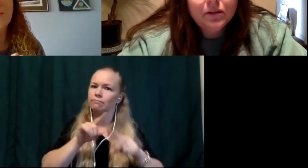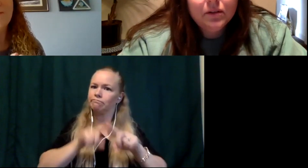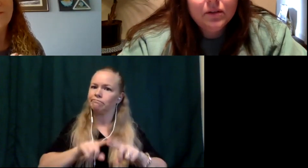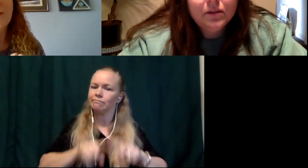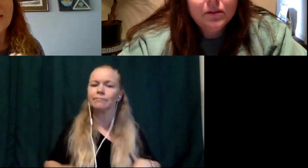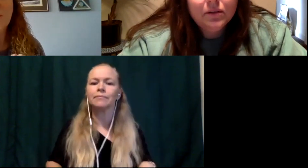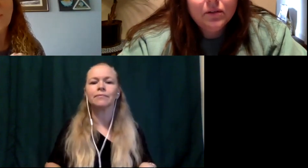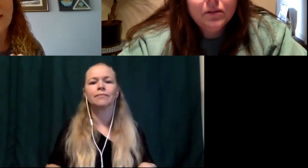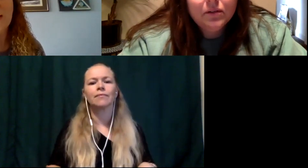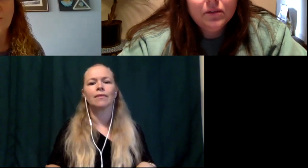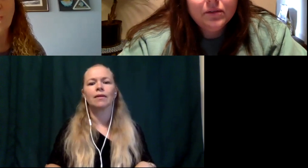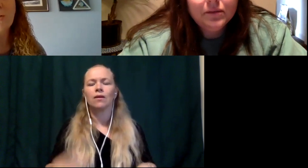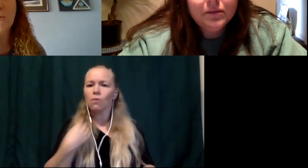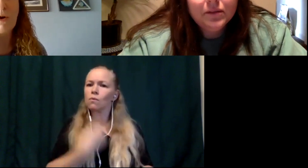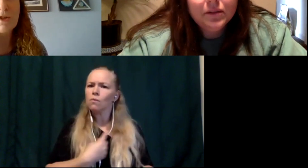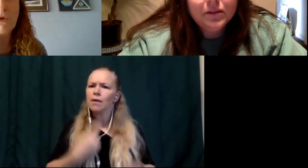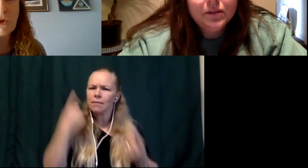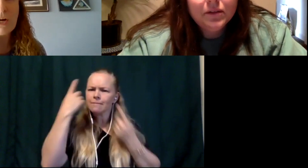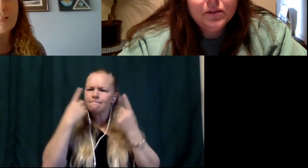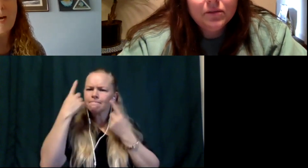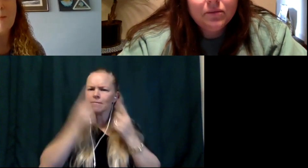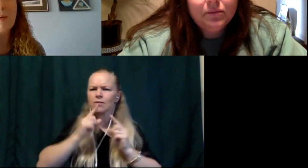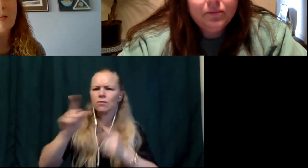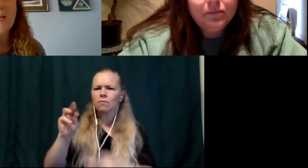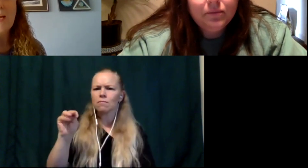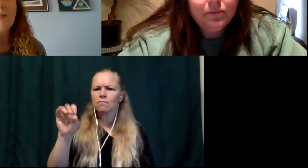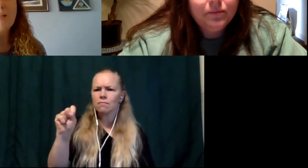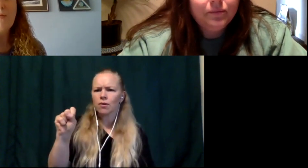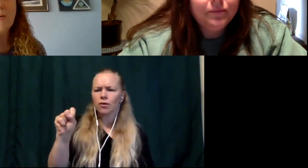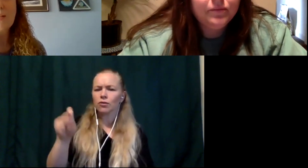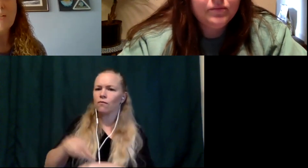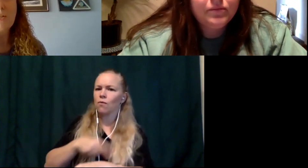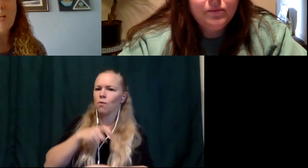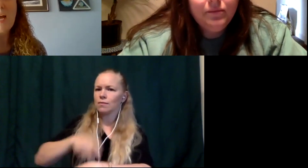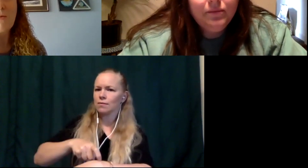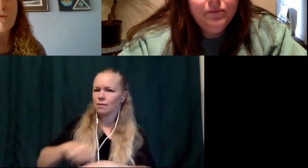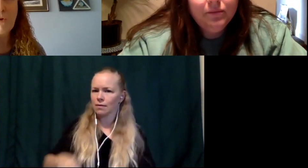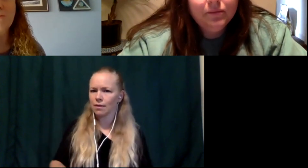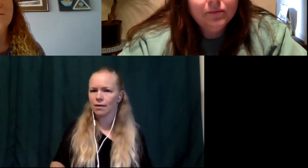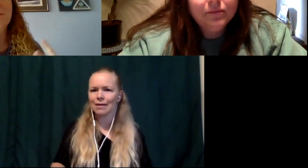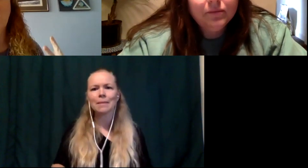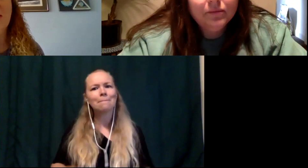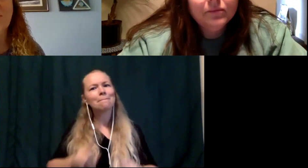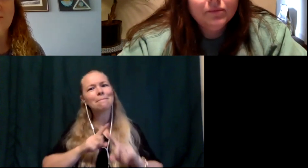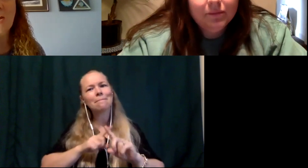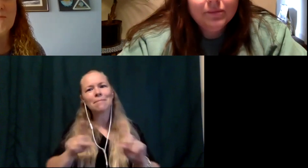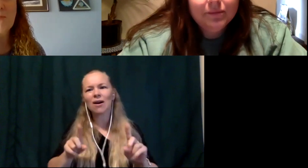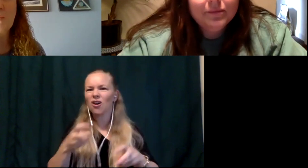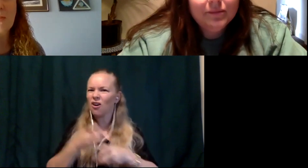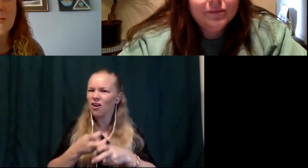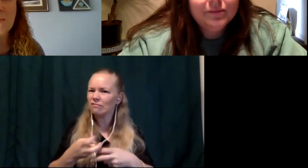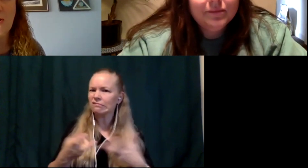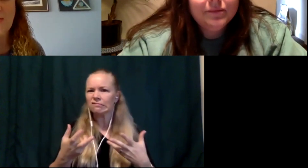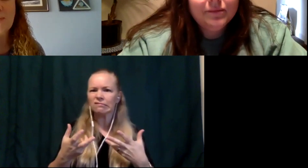We've been contemplating going to Mars for a long time, but the difficulty just kind of rears its head every time